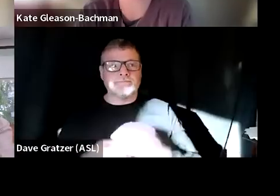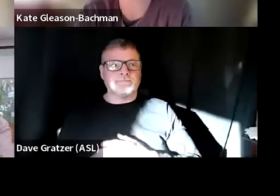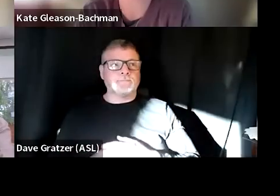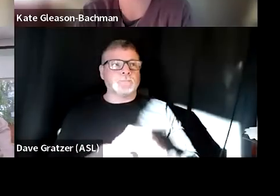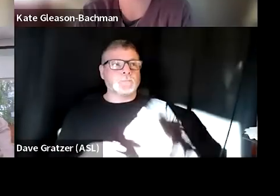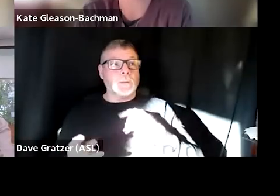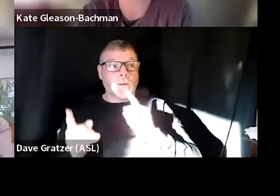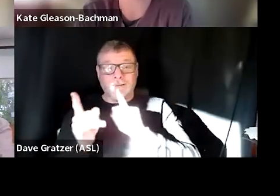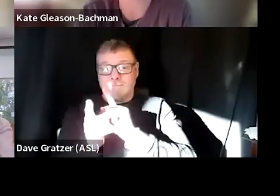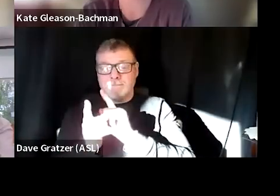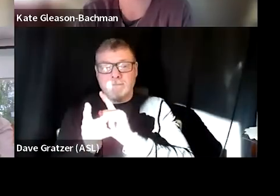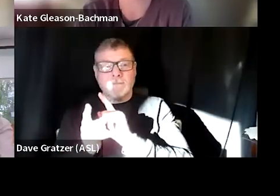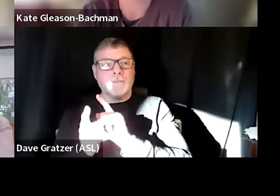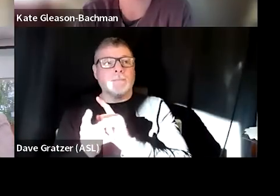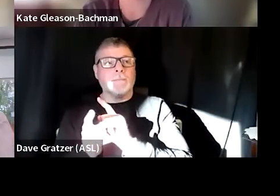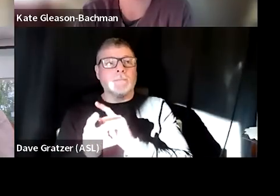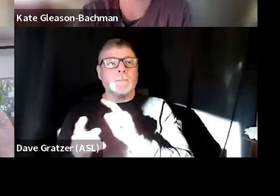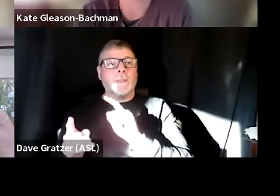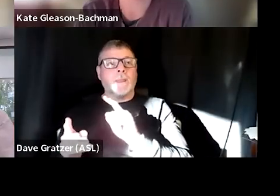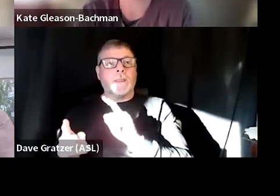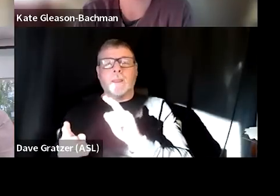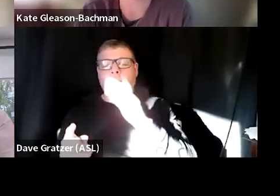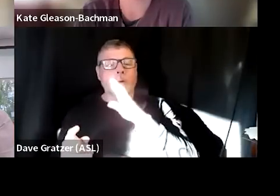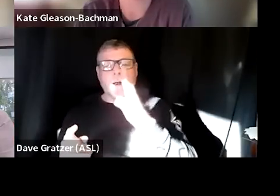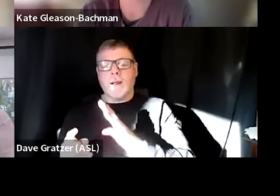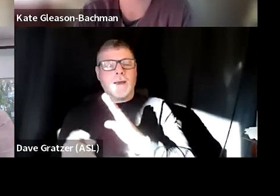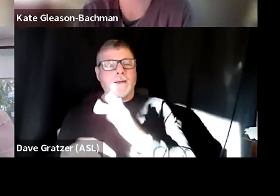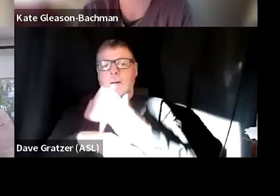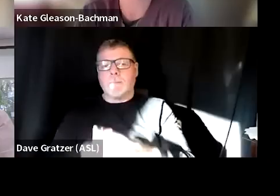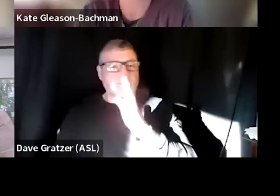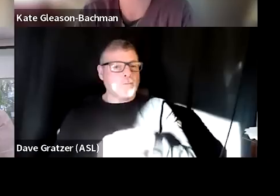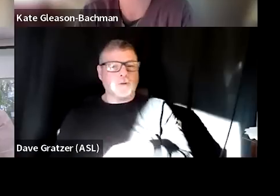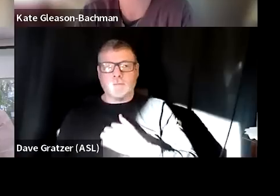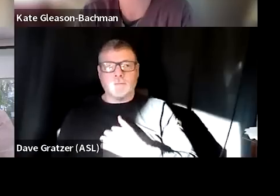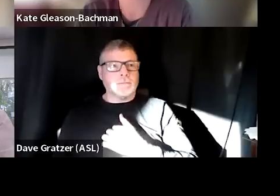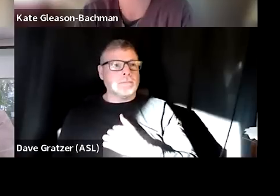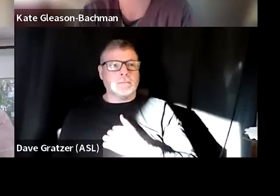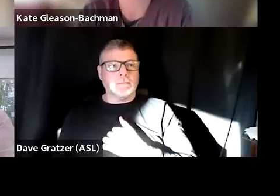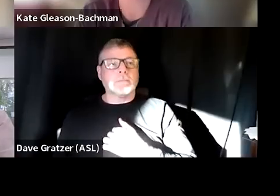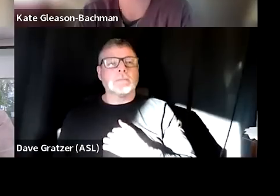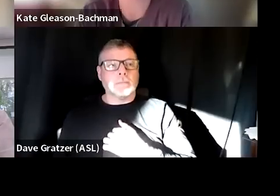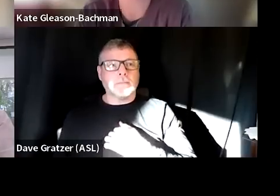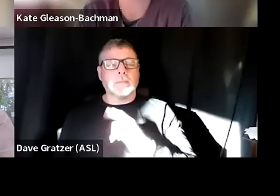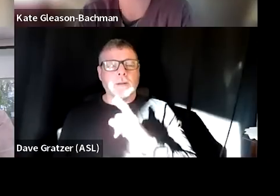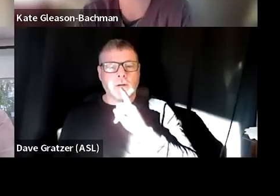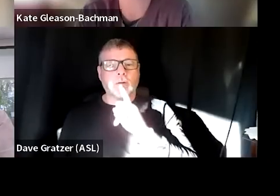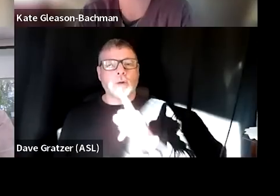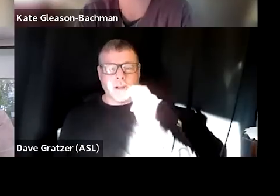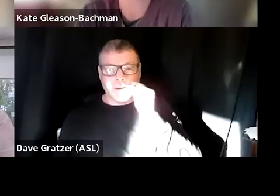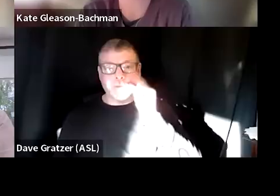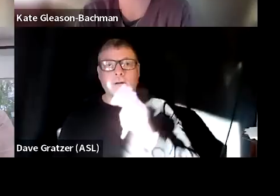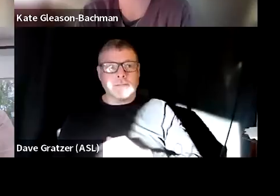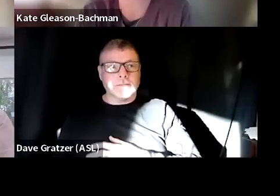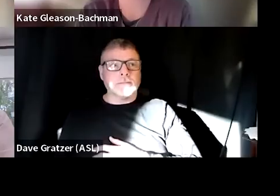up with grapes and stuff like that, you know, we don't ever walk up empty-handed. And you'd be surprised what a bag of grapes can get you in the summer.